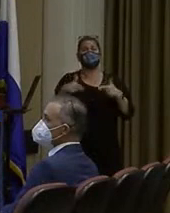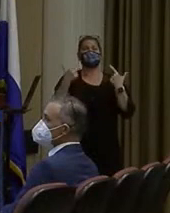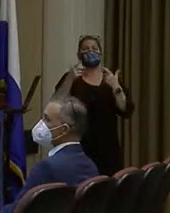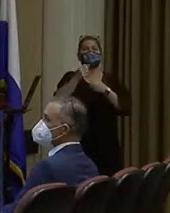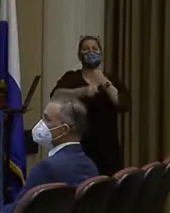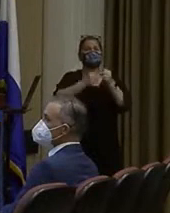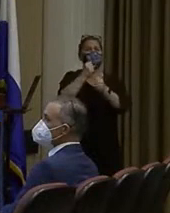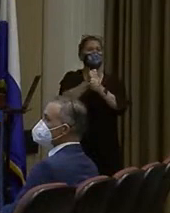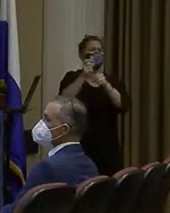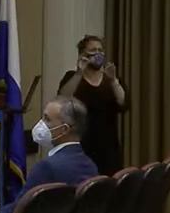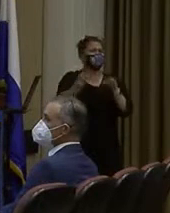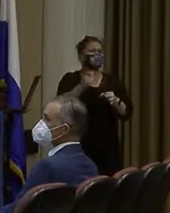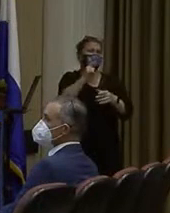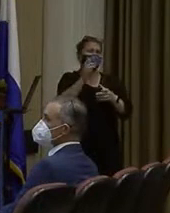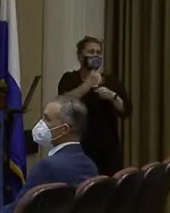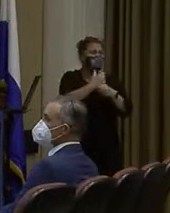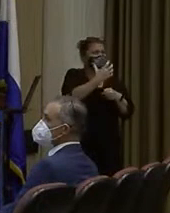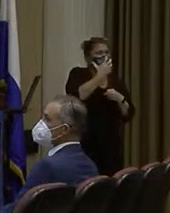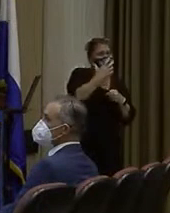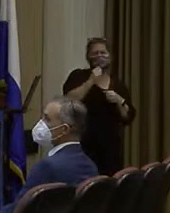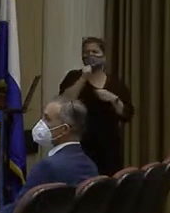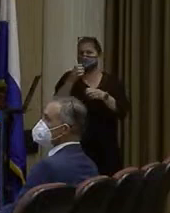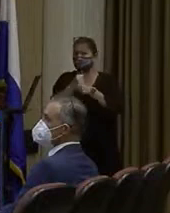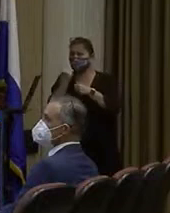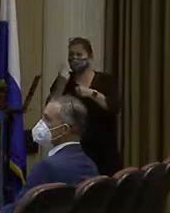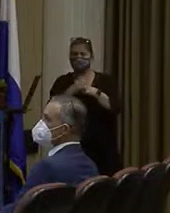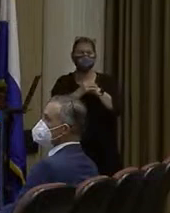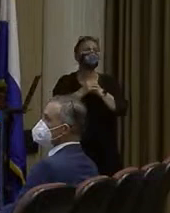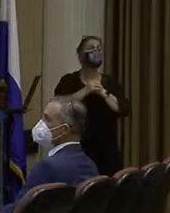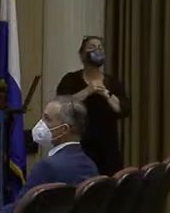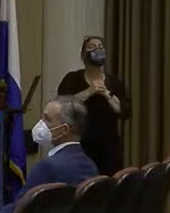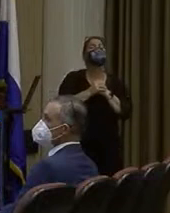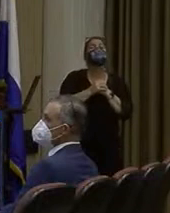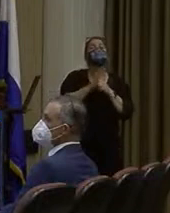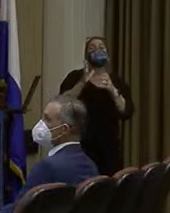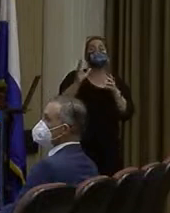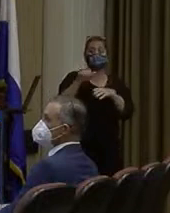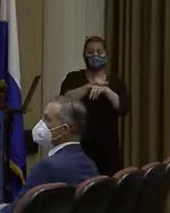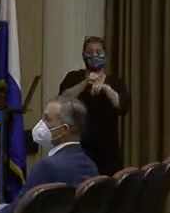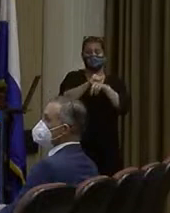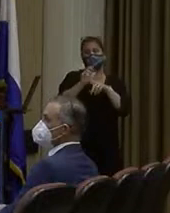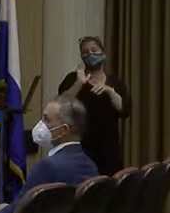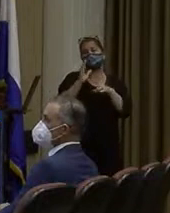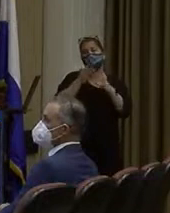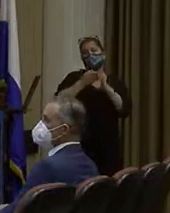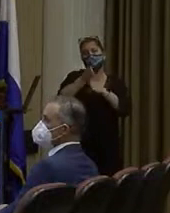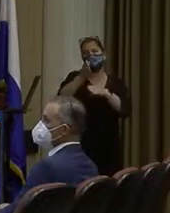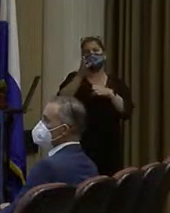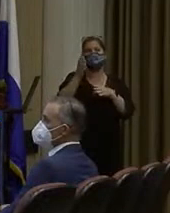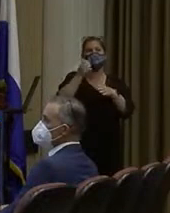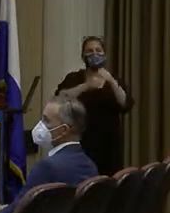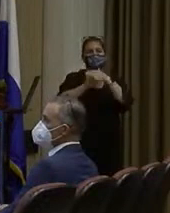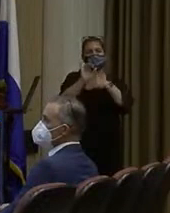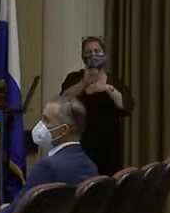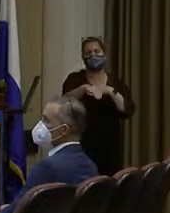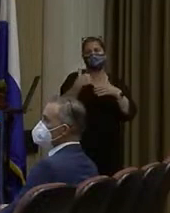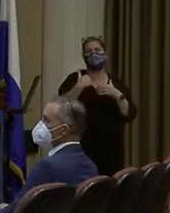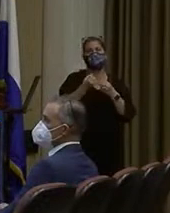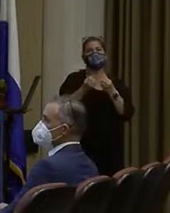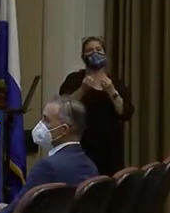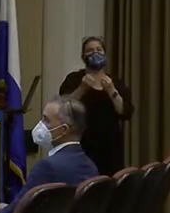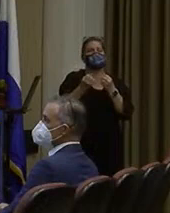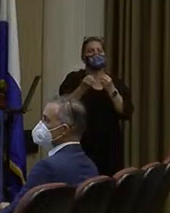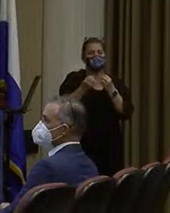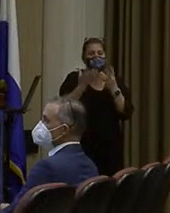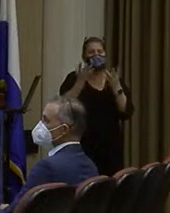years to determine who gets a ventilator and who doesn't get one. And then training our professionals. I have a number of